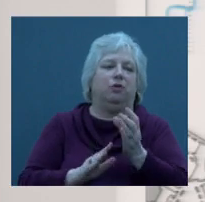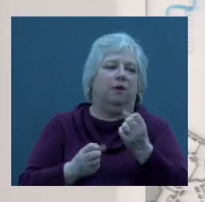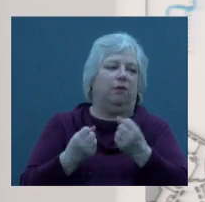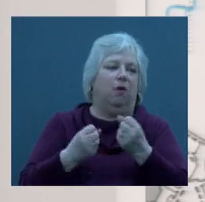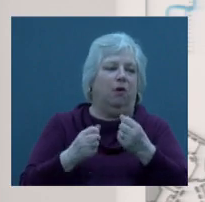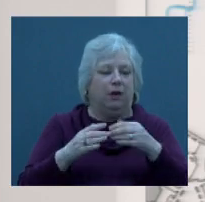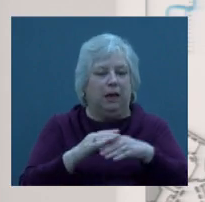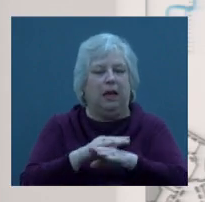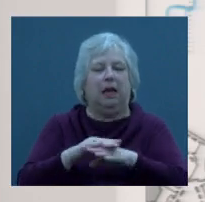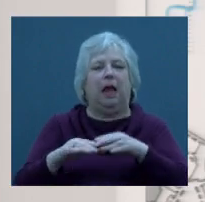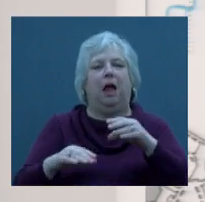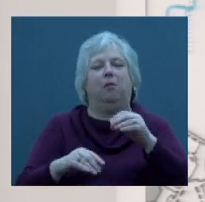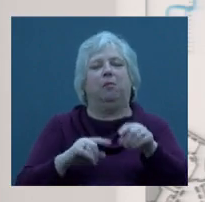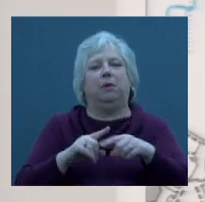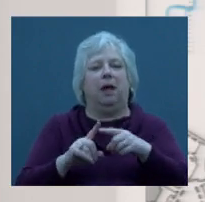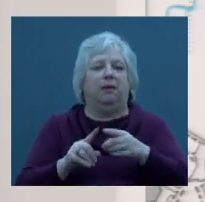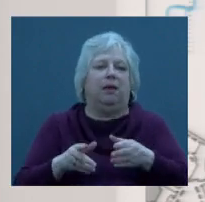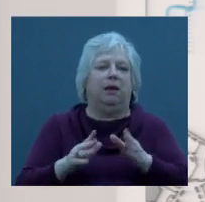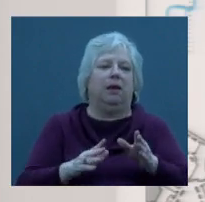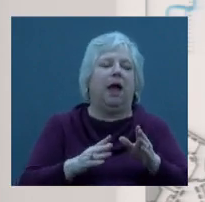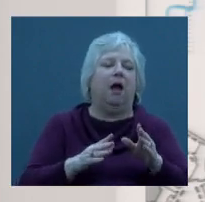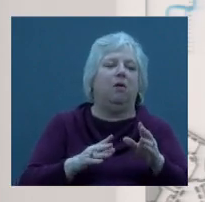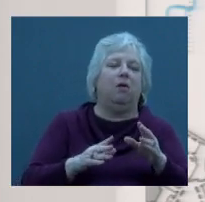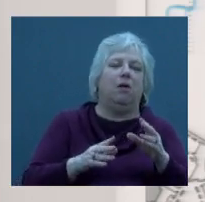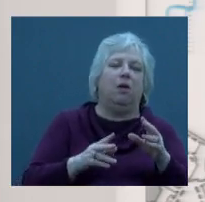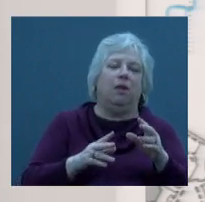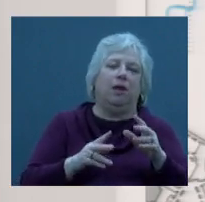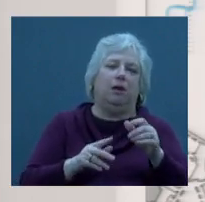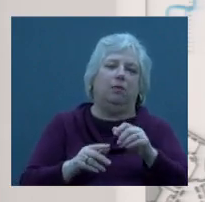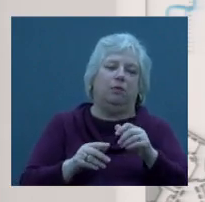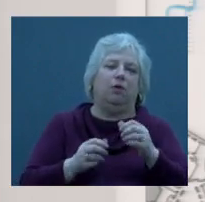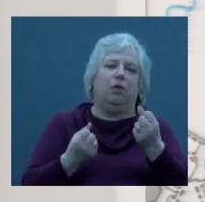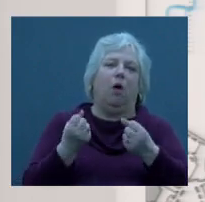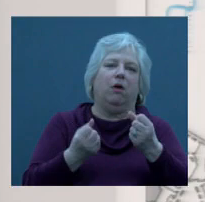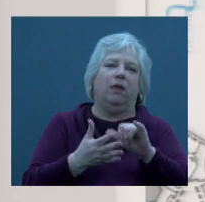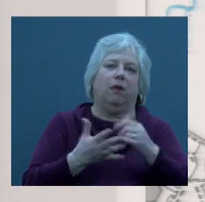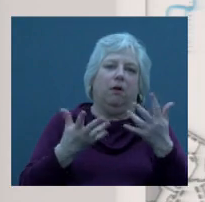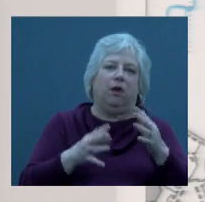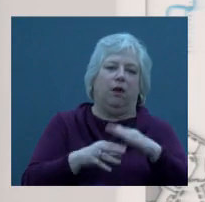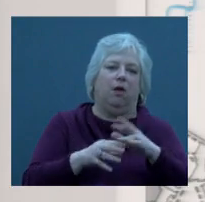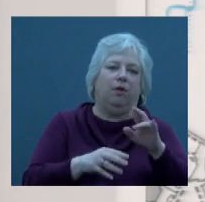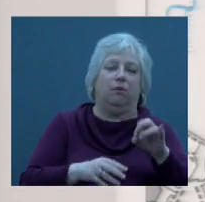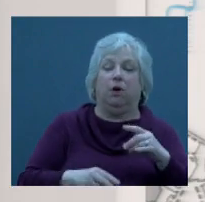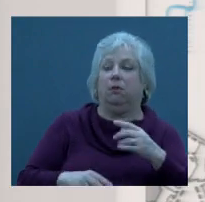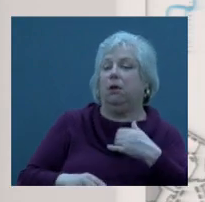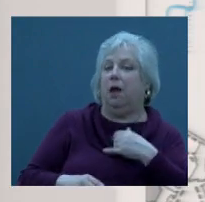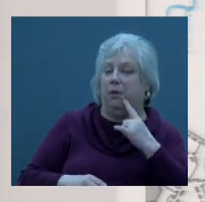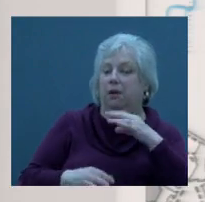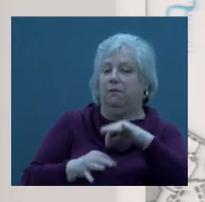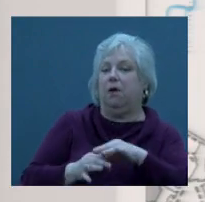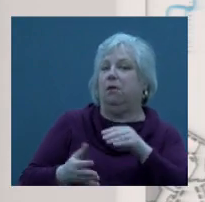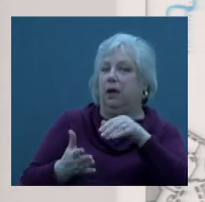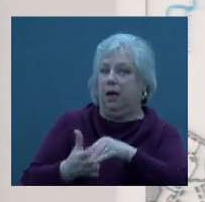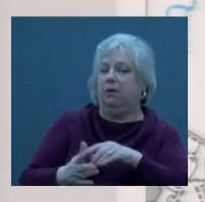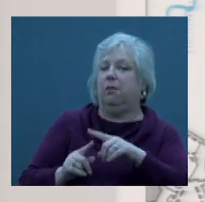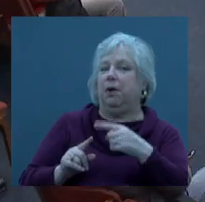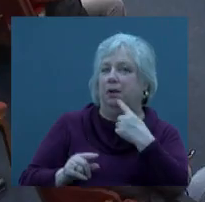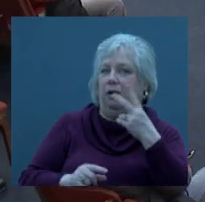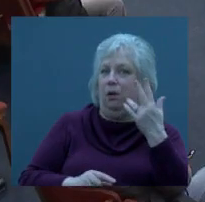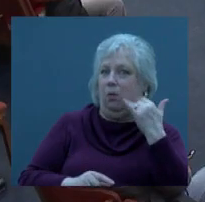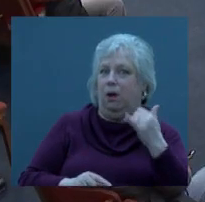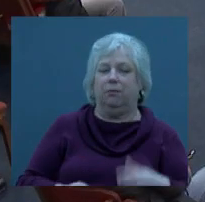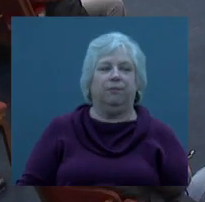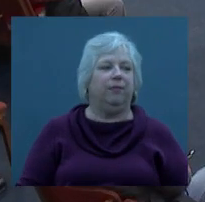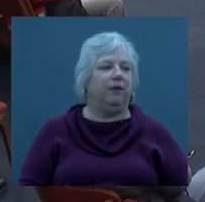as well as accommodate the existing traveling public that's on the roads now. Okay. I'm going to vote against it, but I just want you to know why. I Okay. appreciate